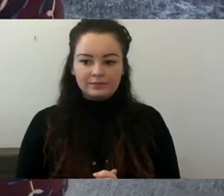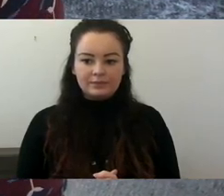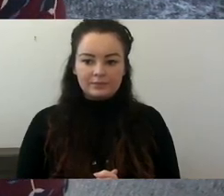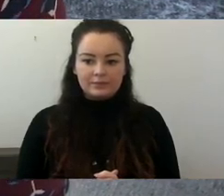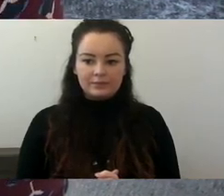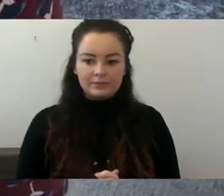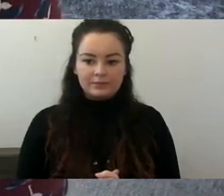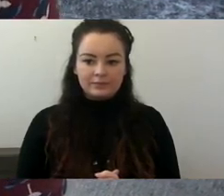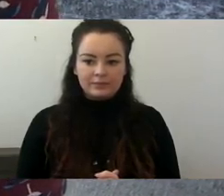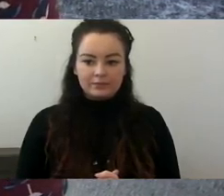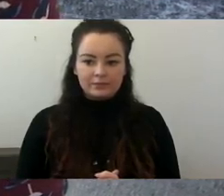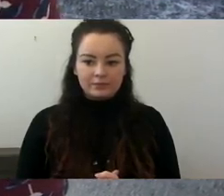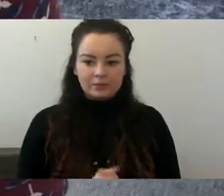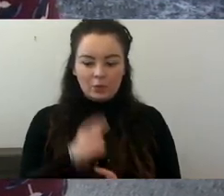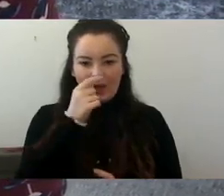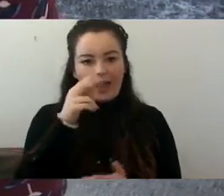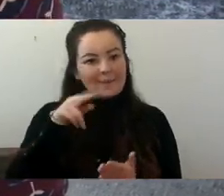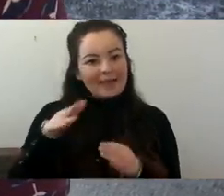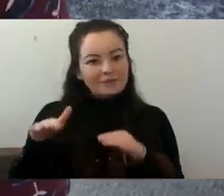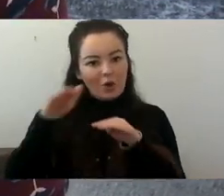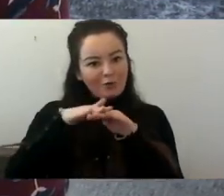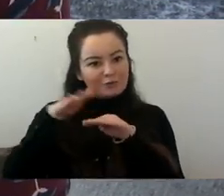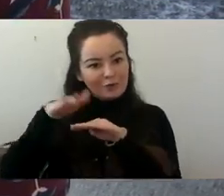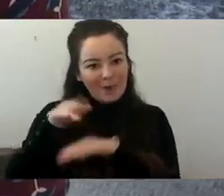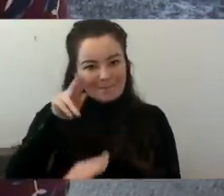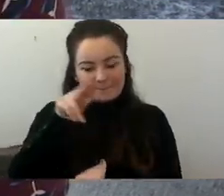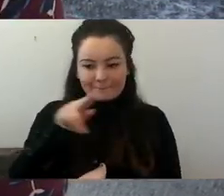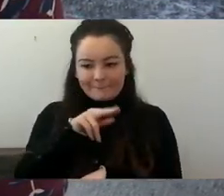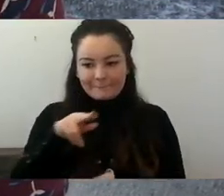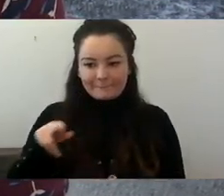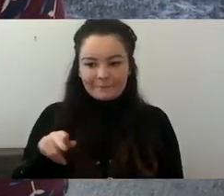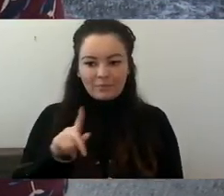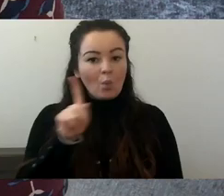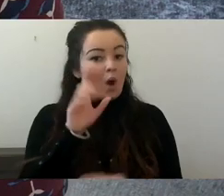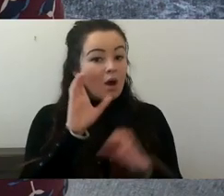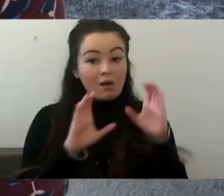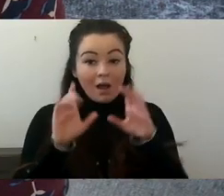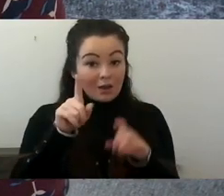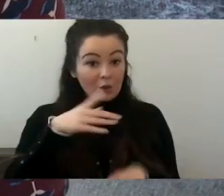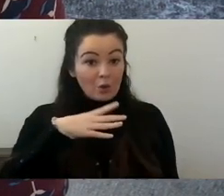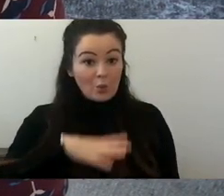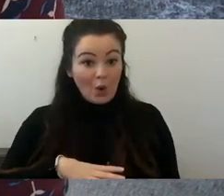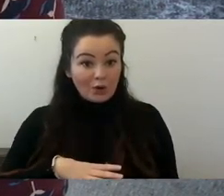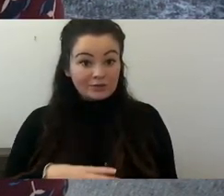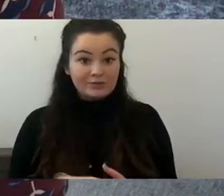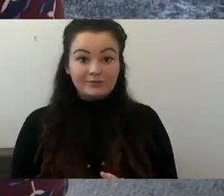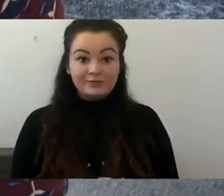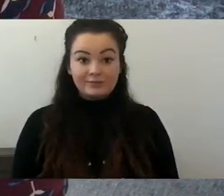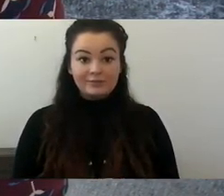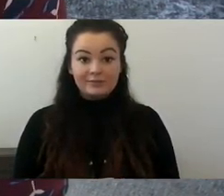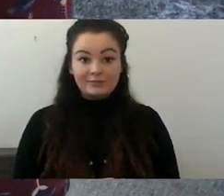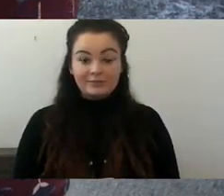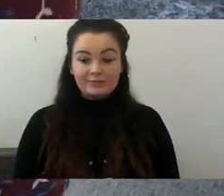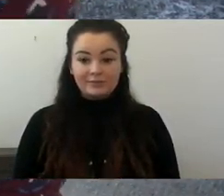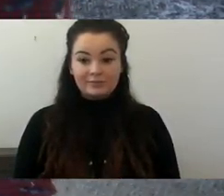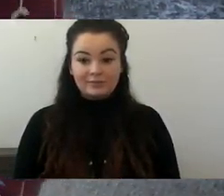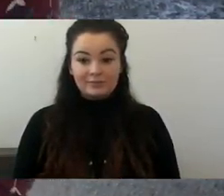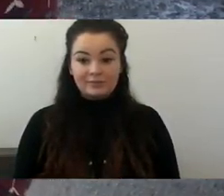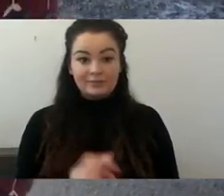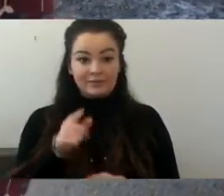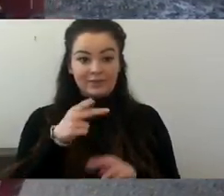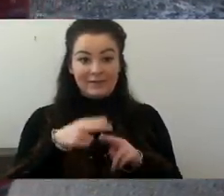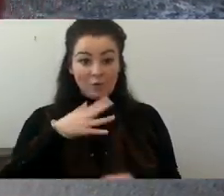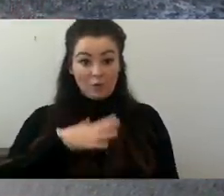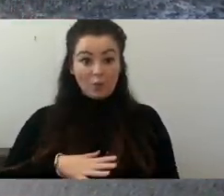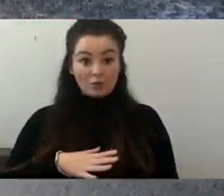easy to move as they're wet, but you get the idea. You can just paint on top using whatever colours you want,